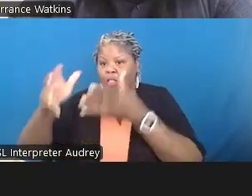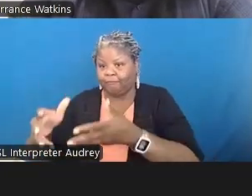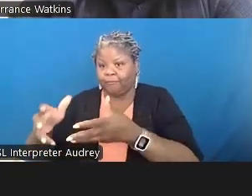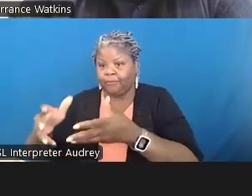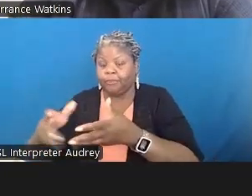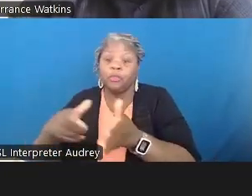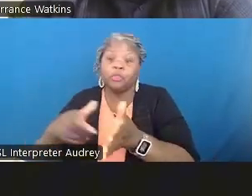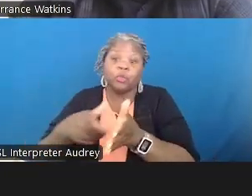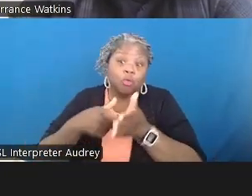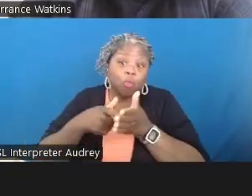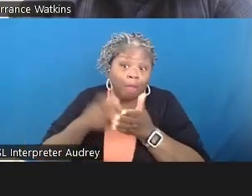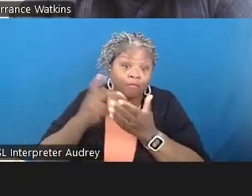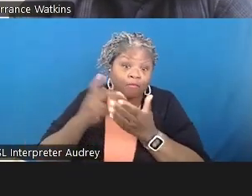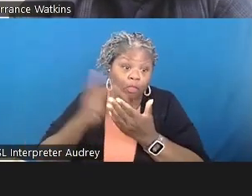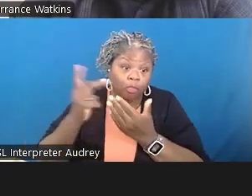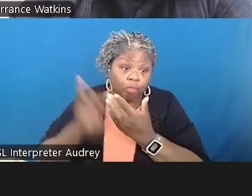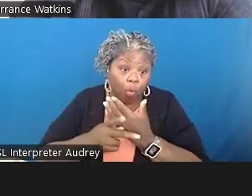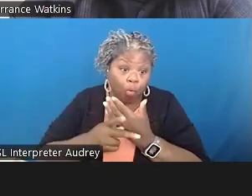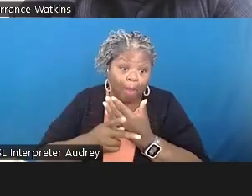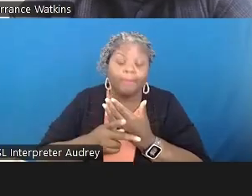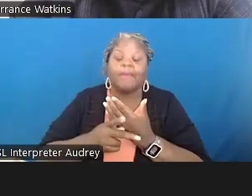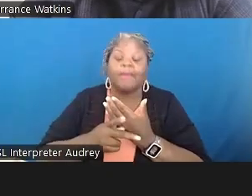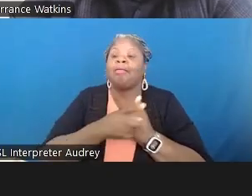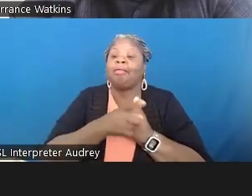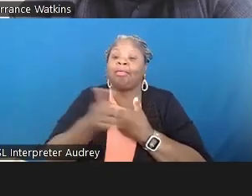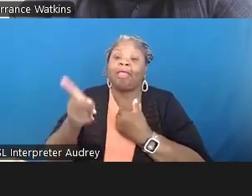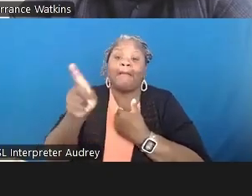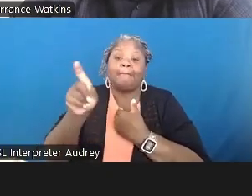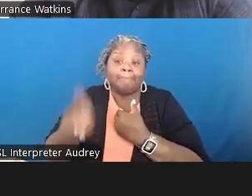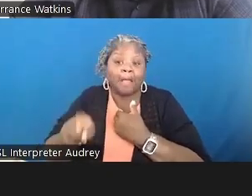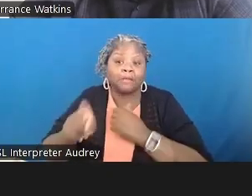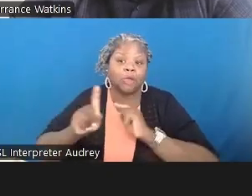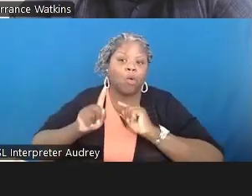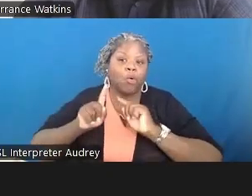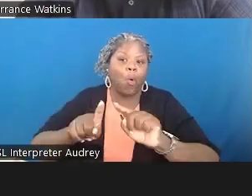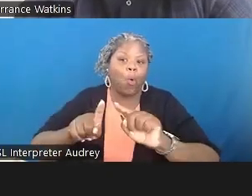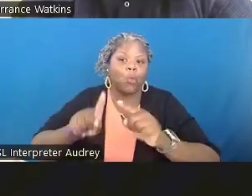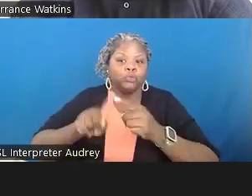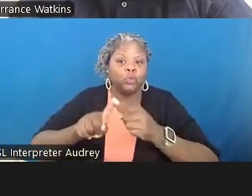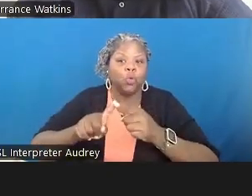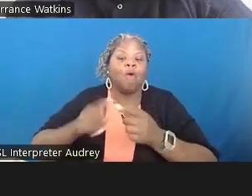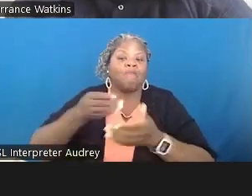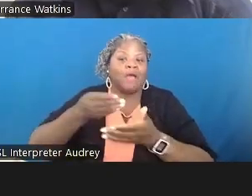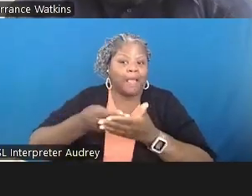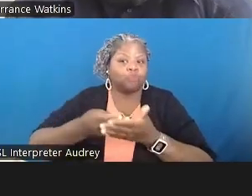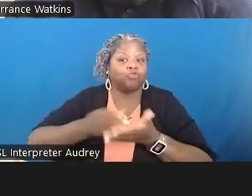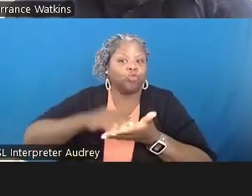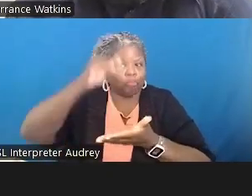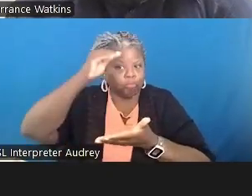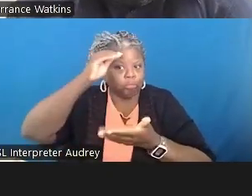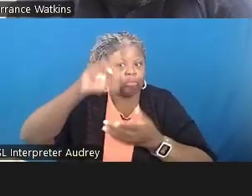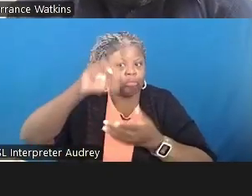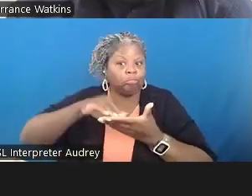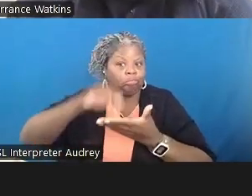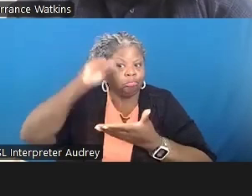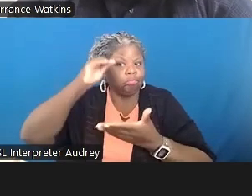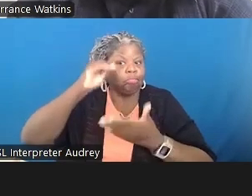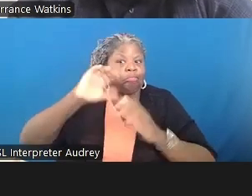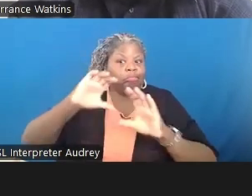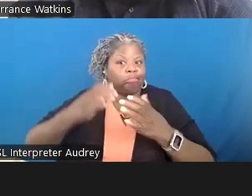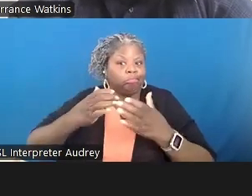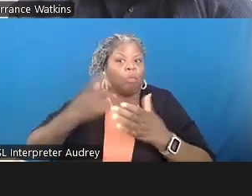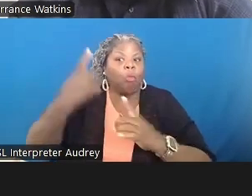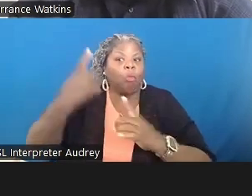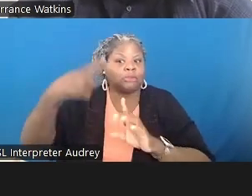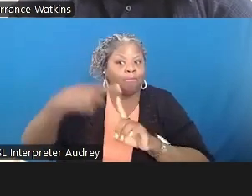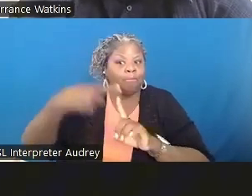requirement of the program, participants are required to attend financial literacy classes once per month. This will